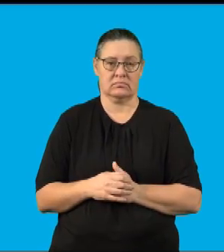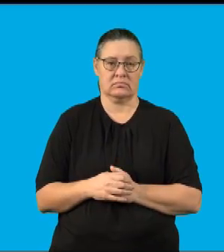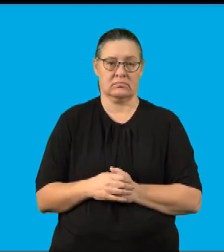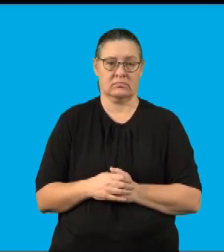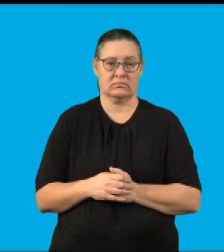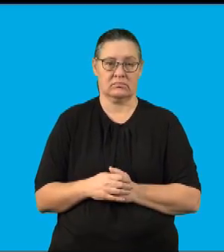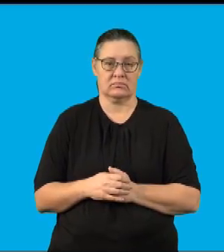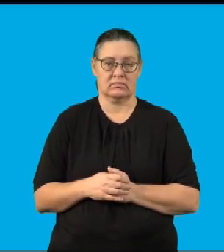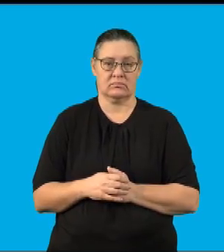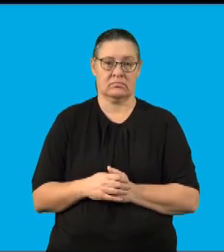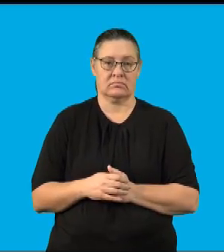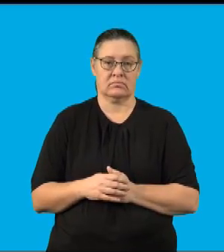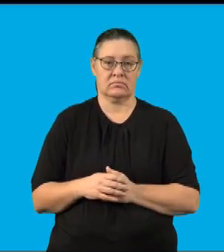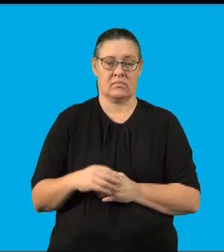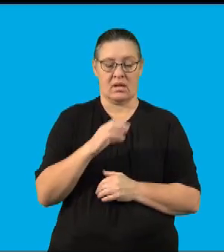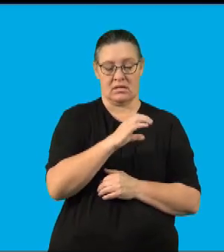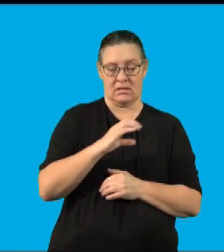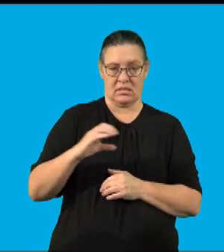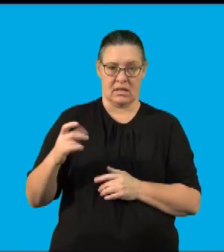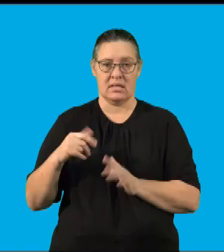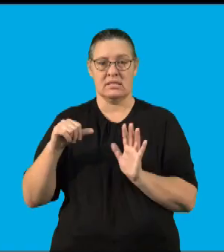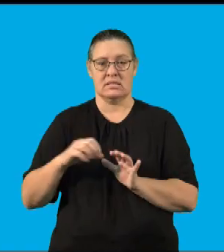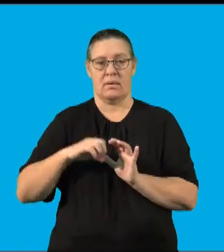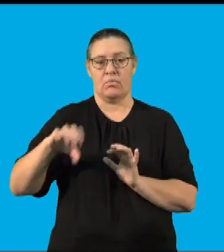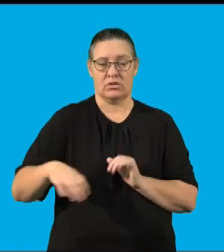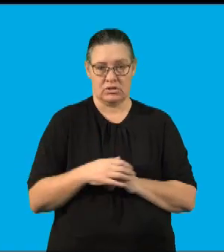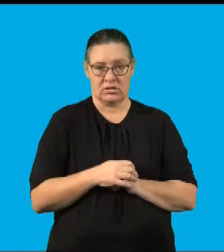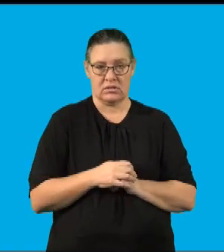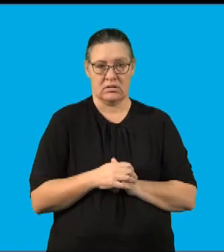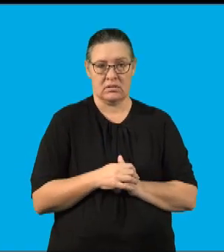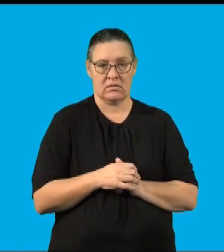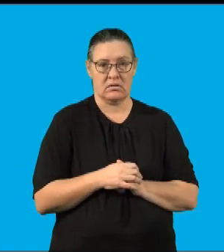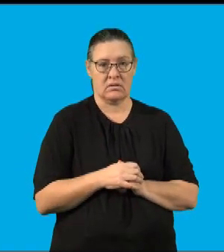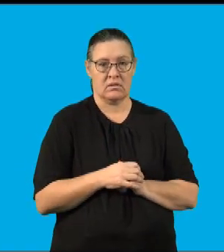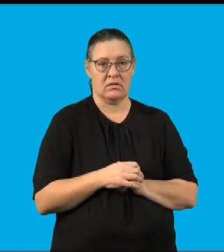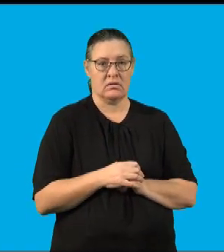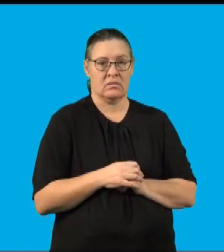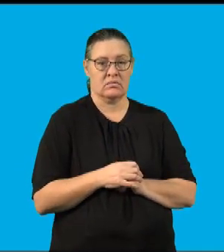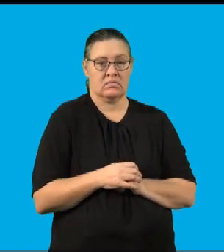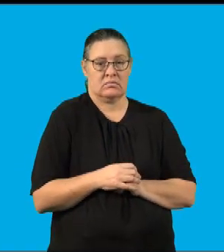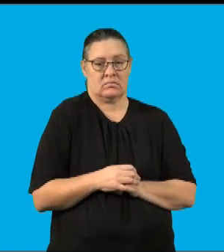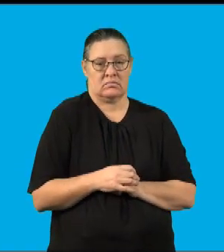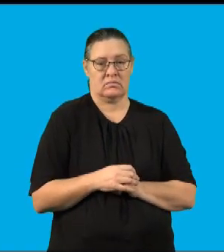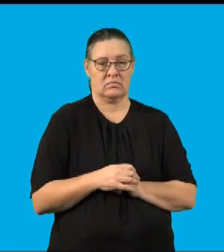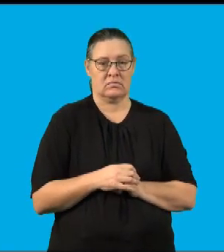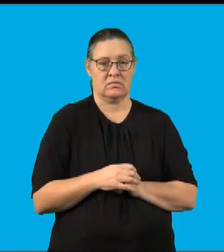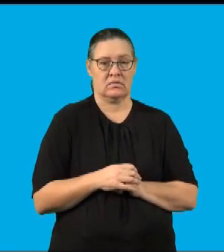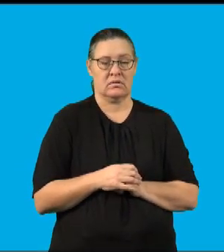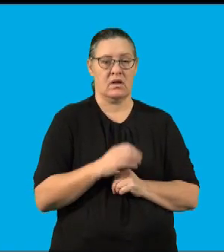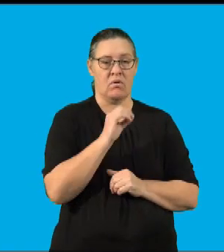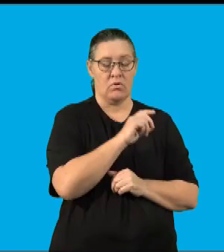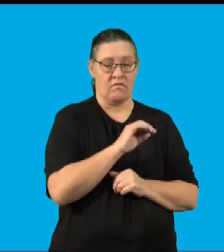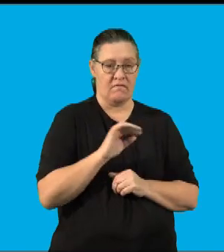at this, so we have 1, 2, 3, 4, 5 carbons, and then the 6th one is the branch. Now looking at this chain, we have 1, 2,